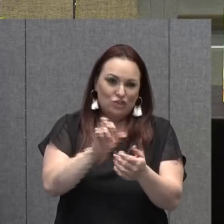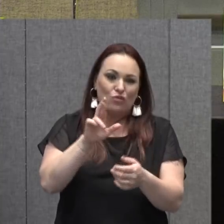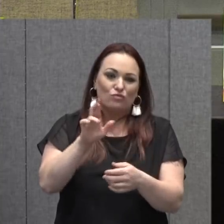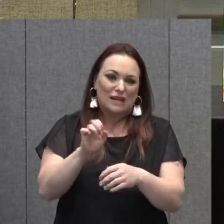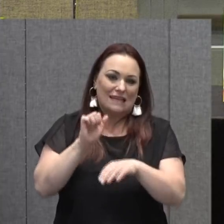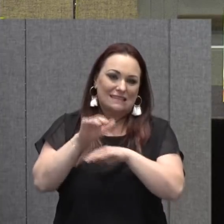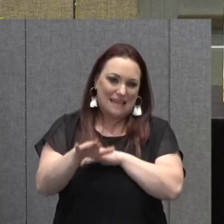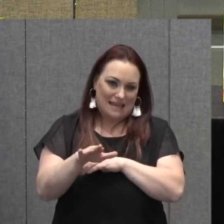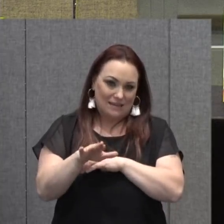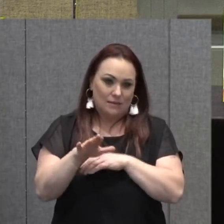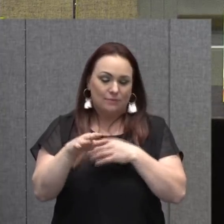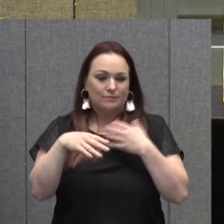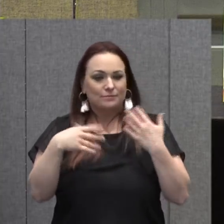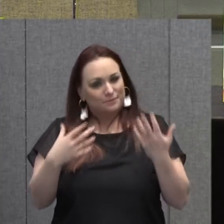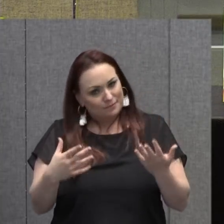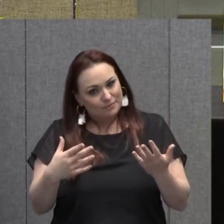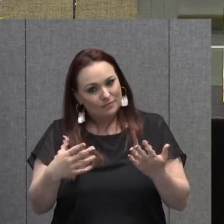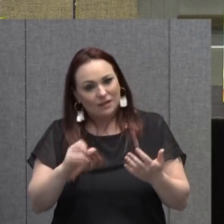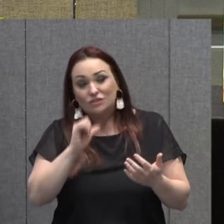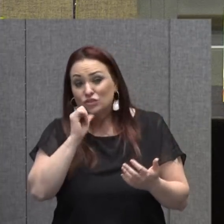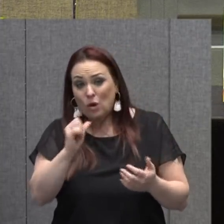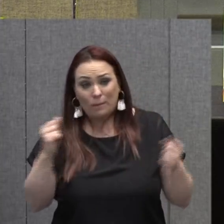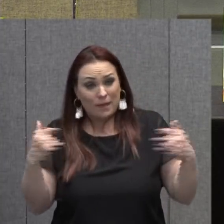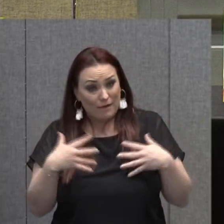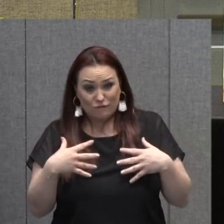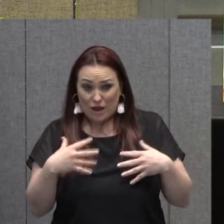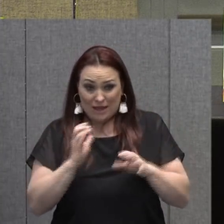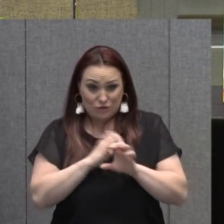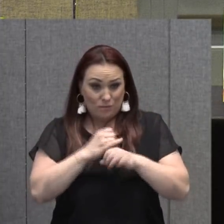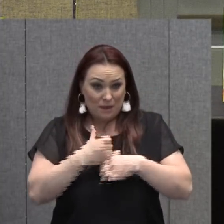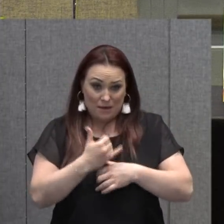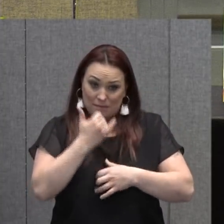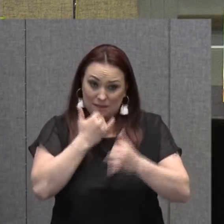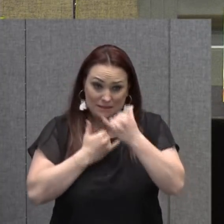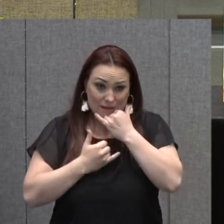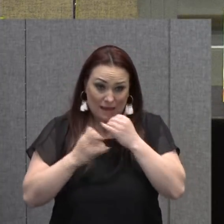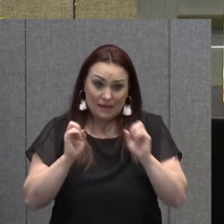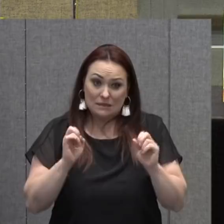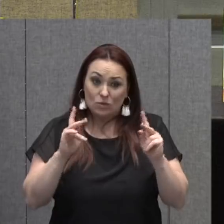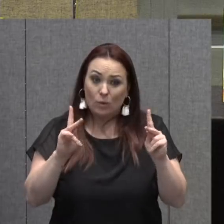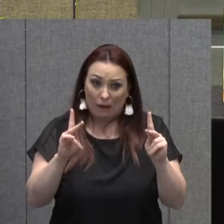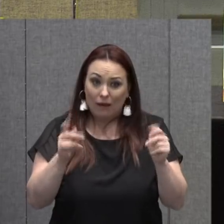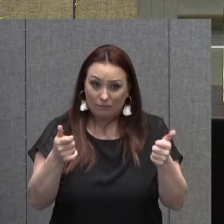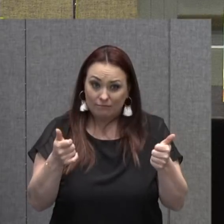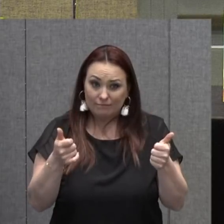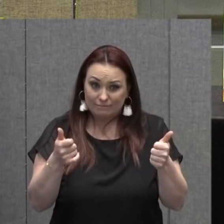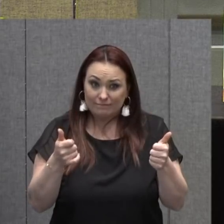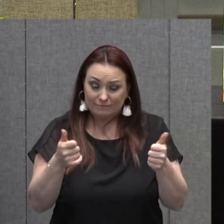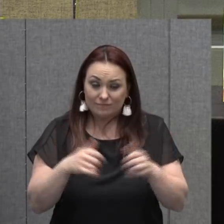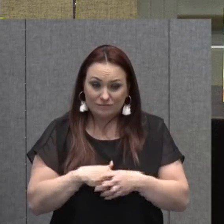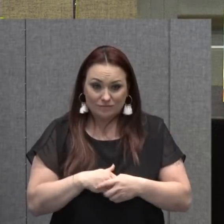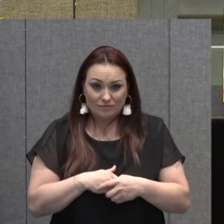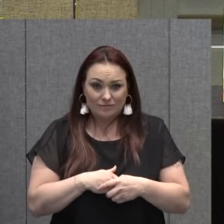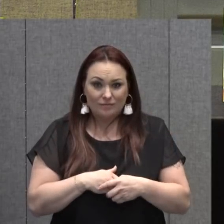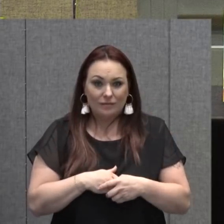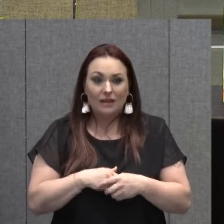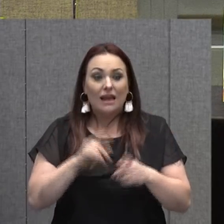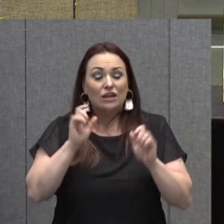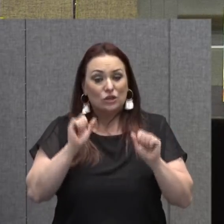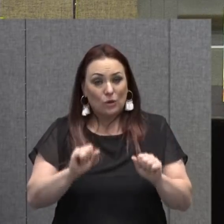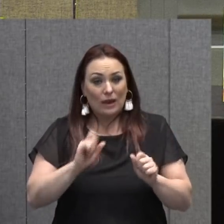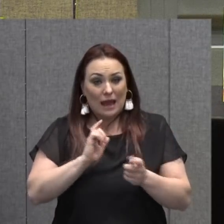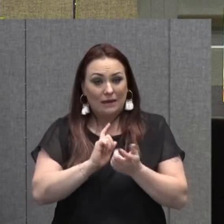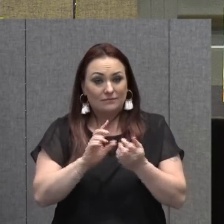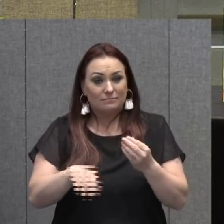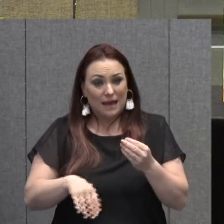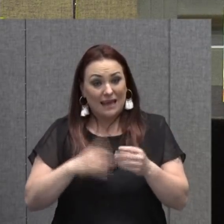out. So don't be afraid to make mistakes in your writing. It's okay. Make additions,